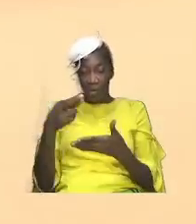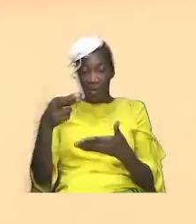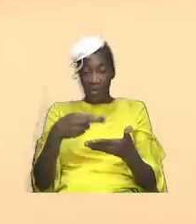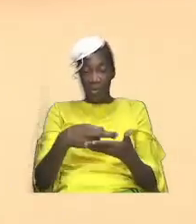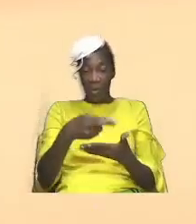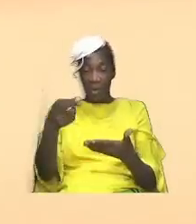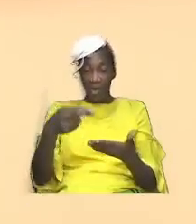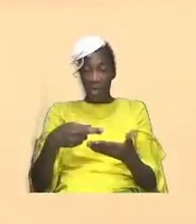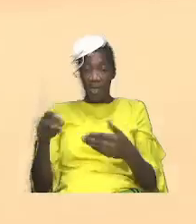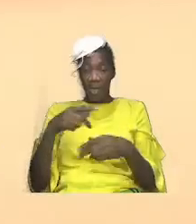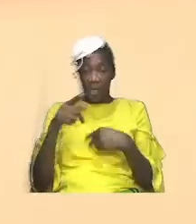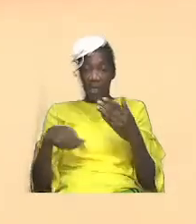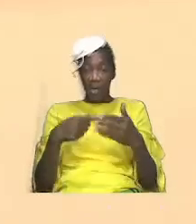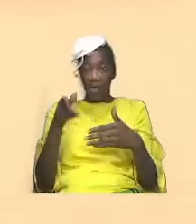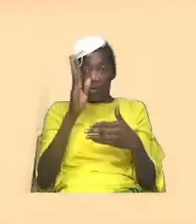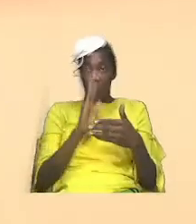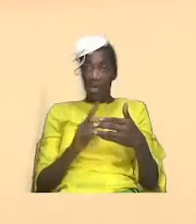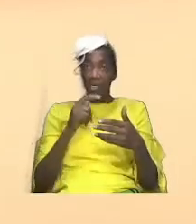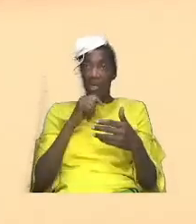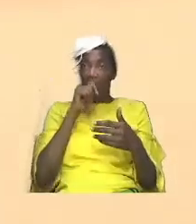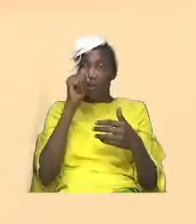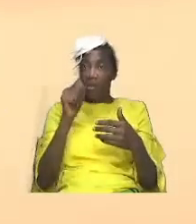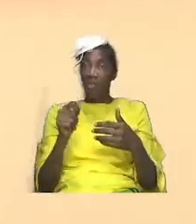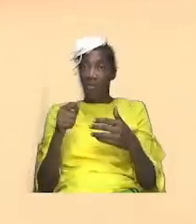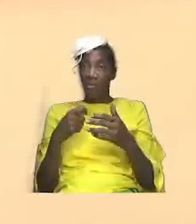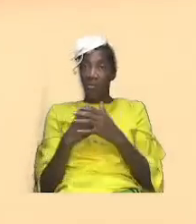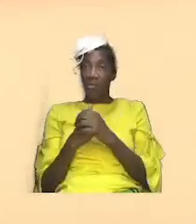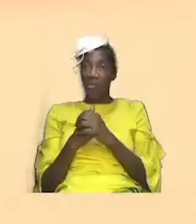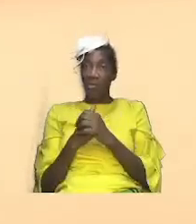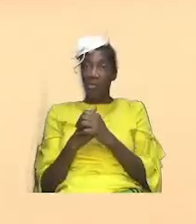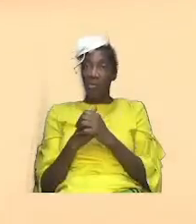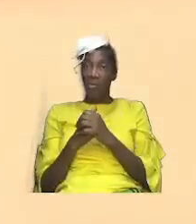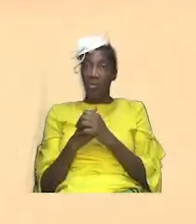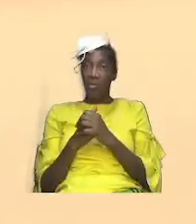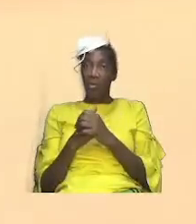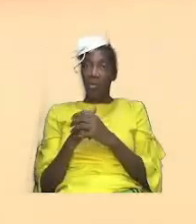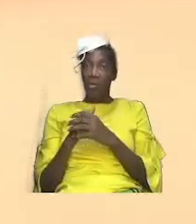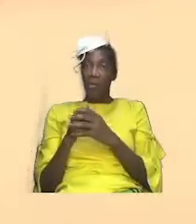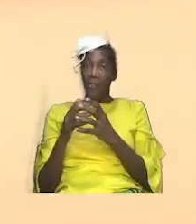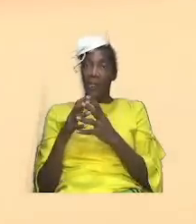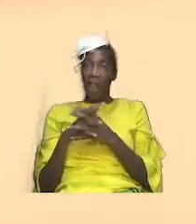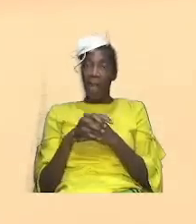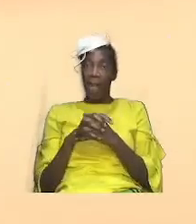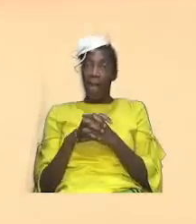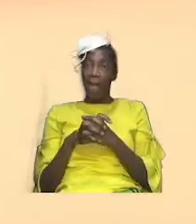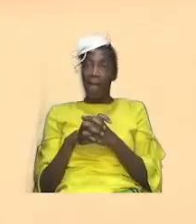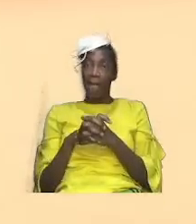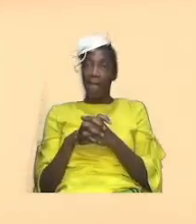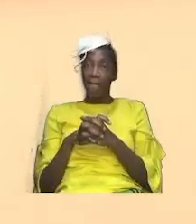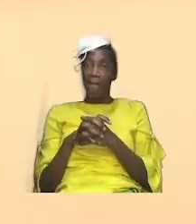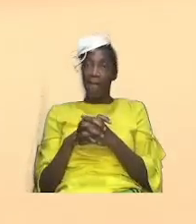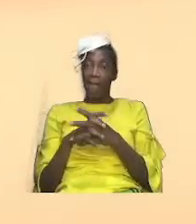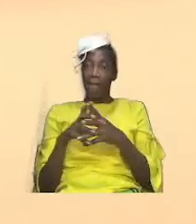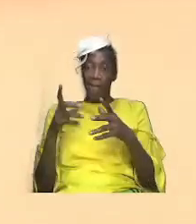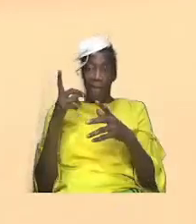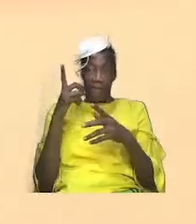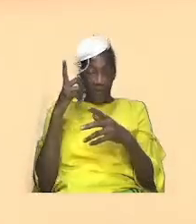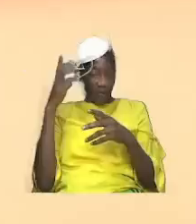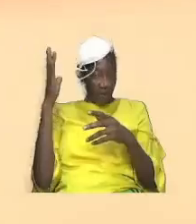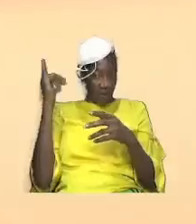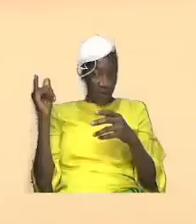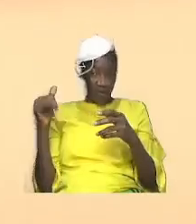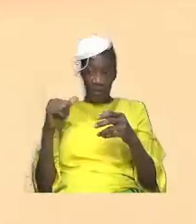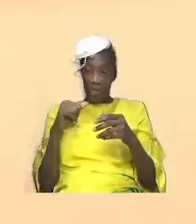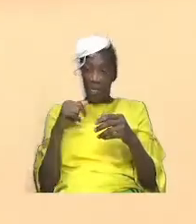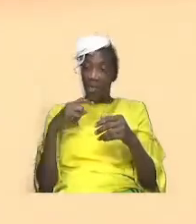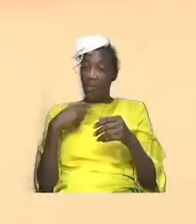is through, and this is how serious this thing is, brethren beloved. This is how serious this is, and this is why I am not mincing words. I